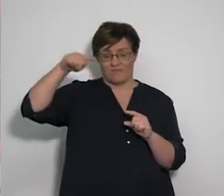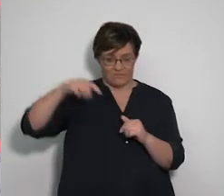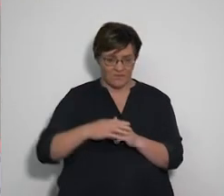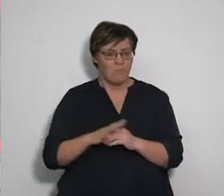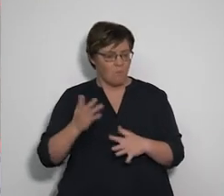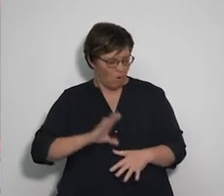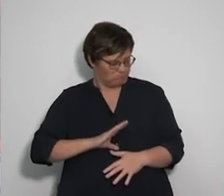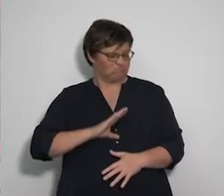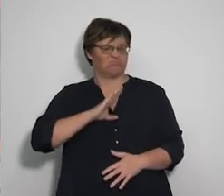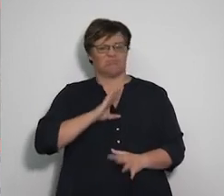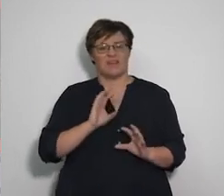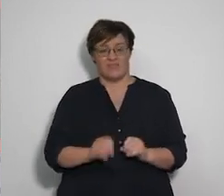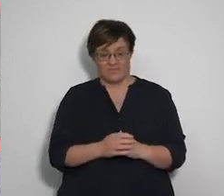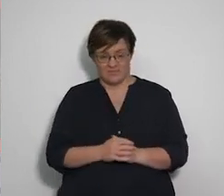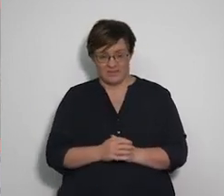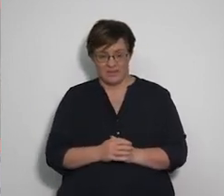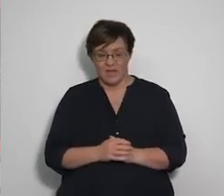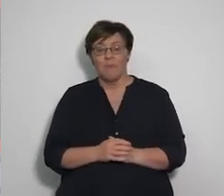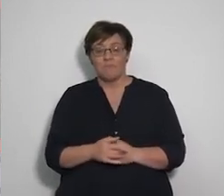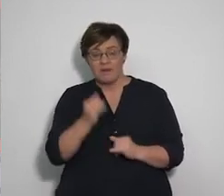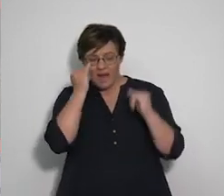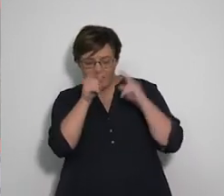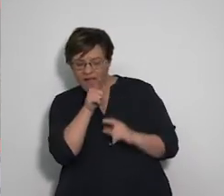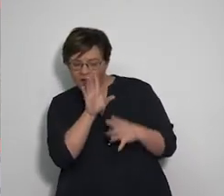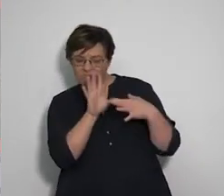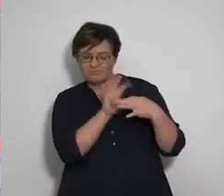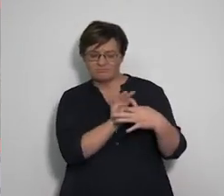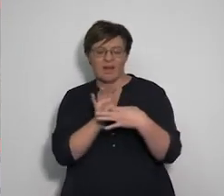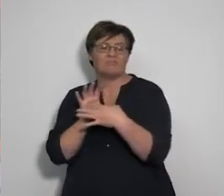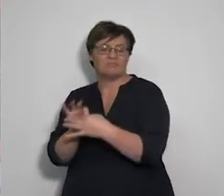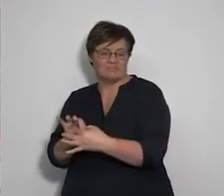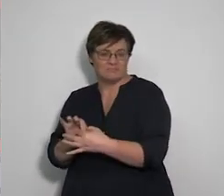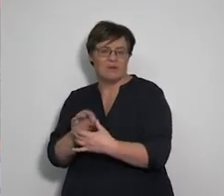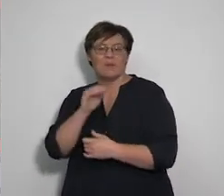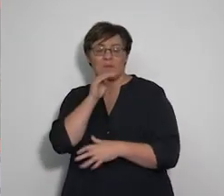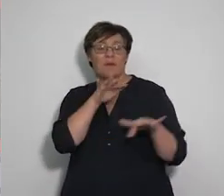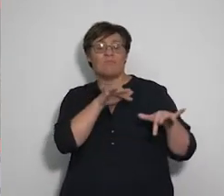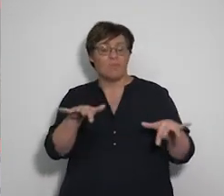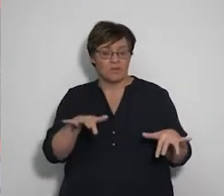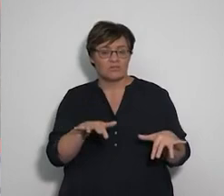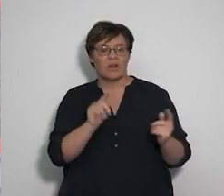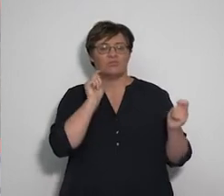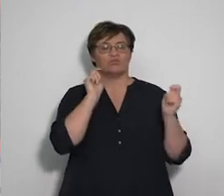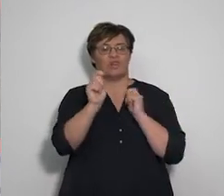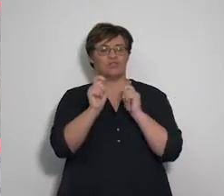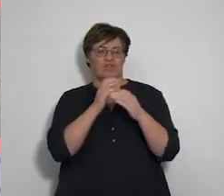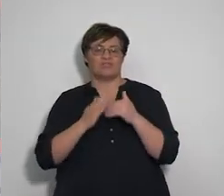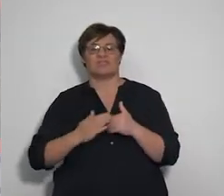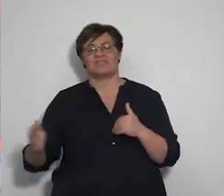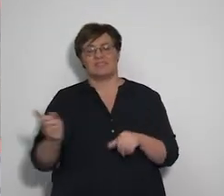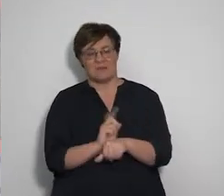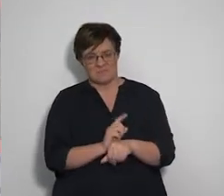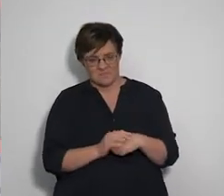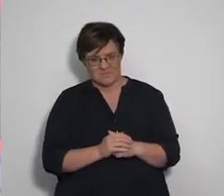curves with a lot more confidence and relate your idea of growth curves to how populations